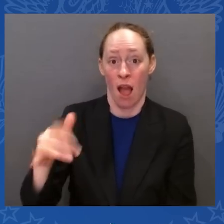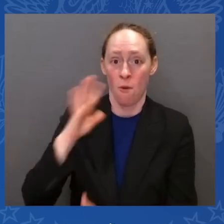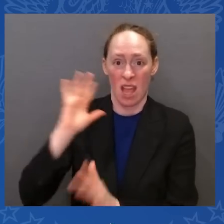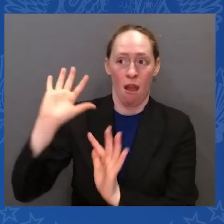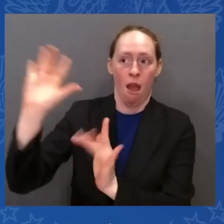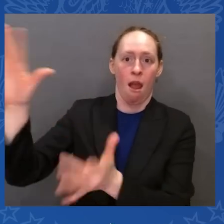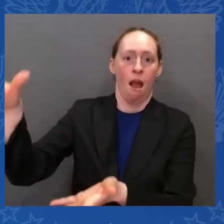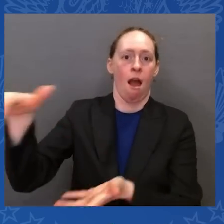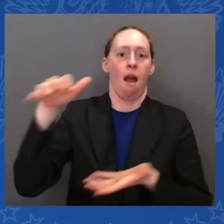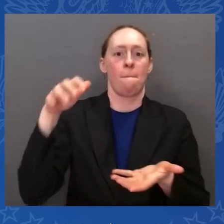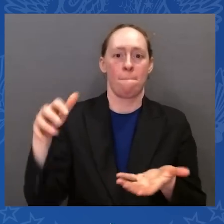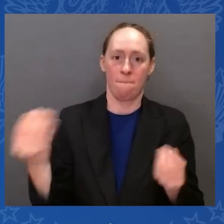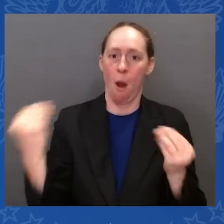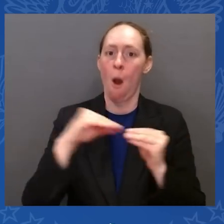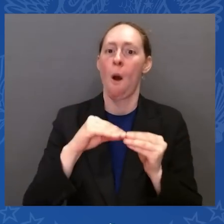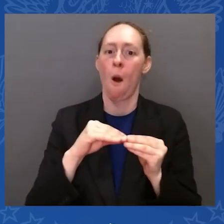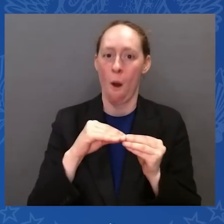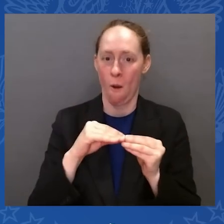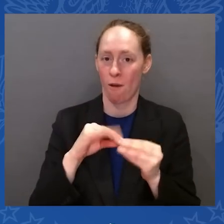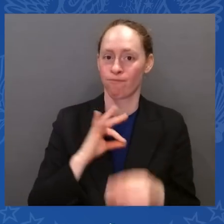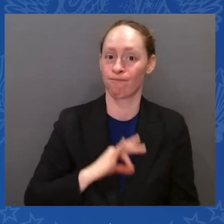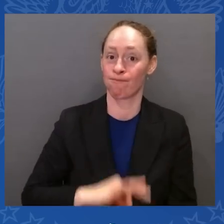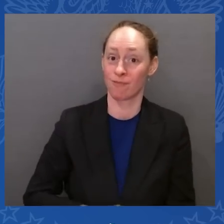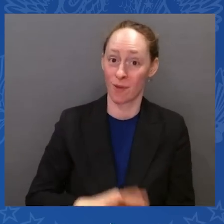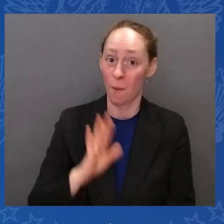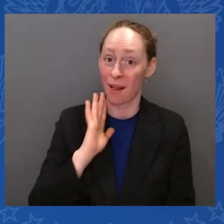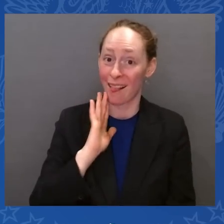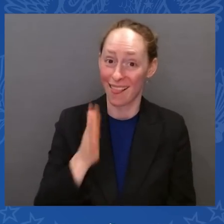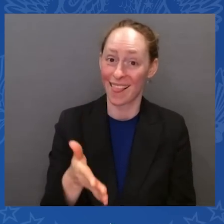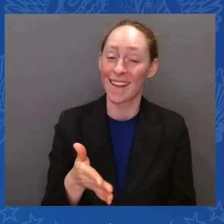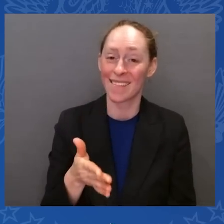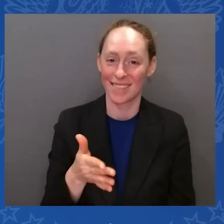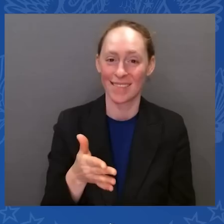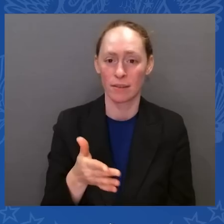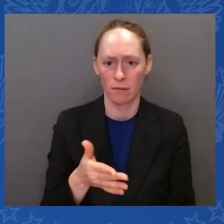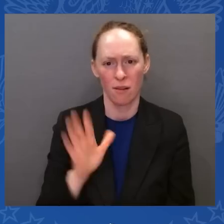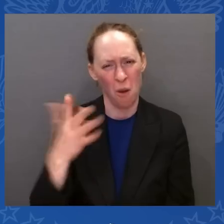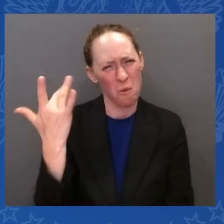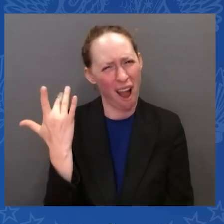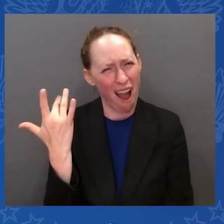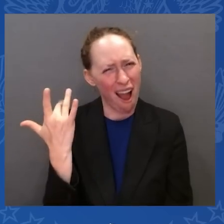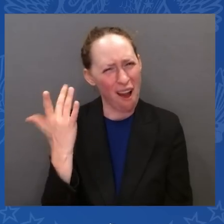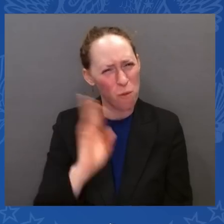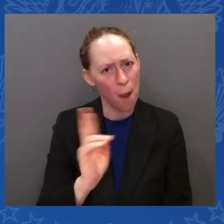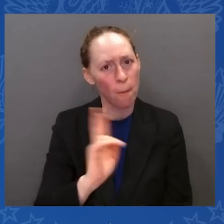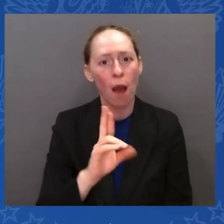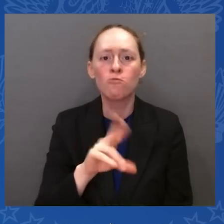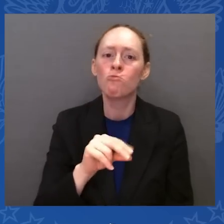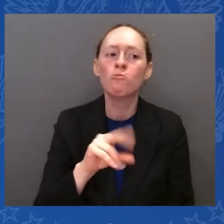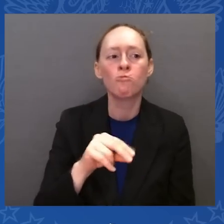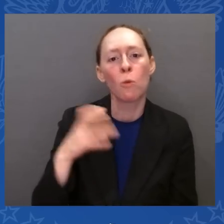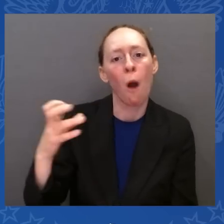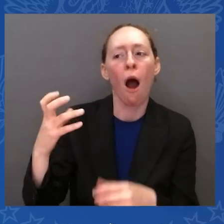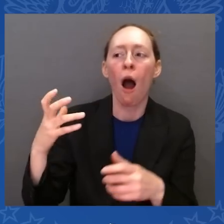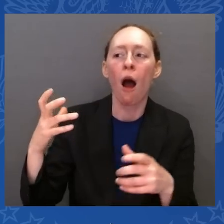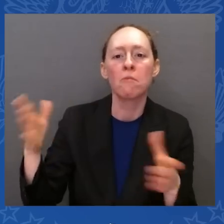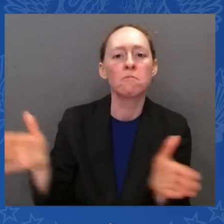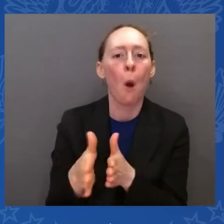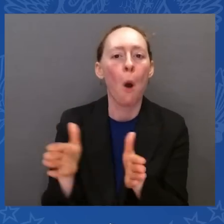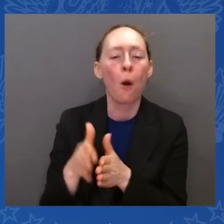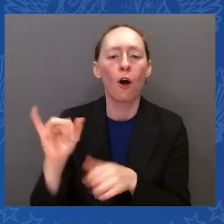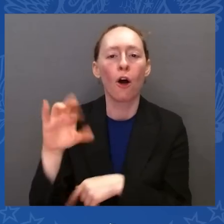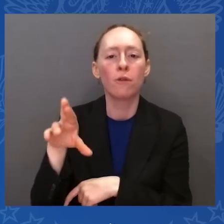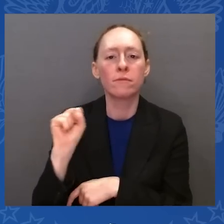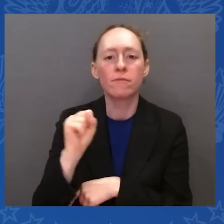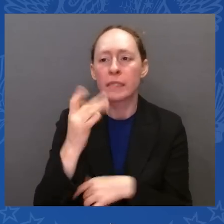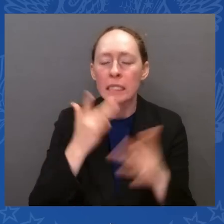billion. Larry Summers, the former secretary, says it'll raise twice that amount. It'll raise a lot of money. Why do